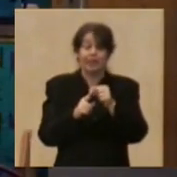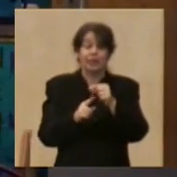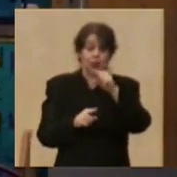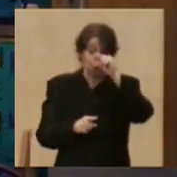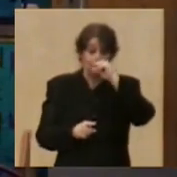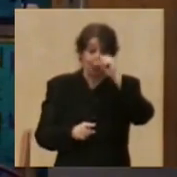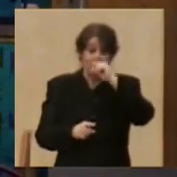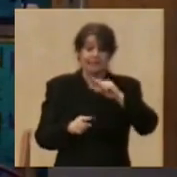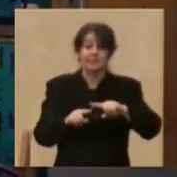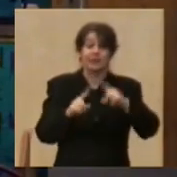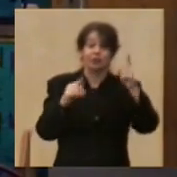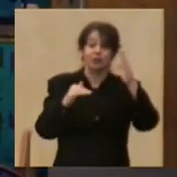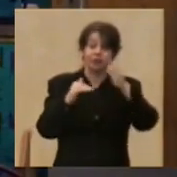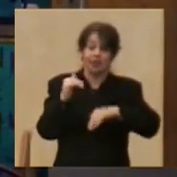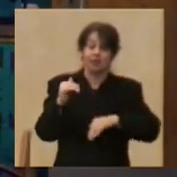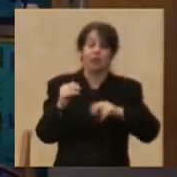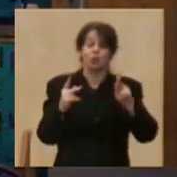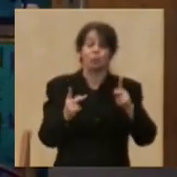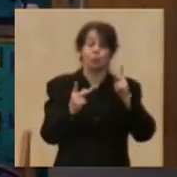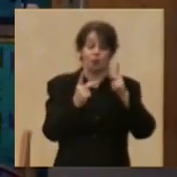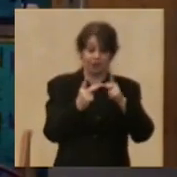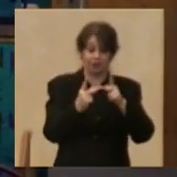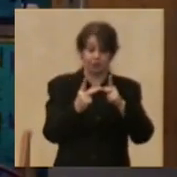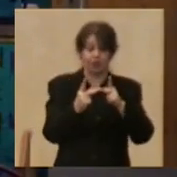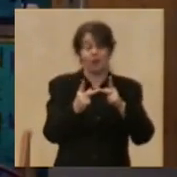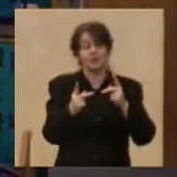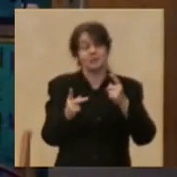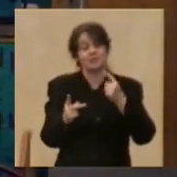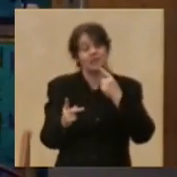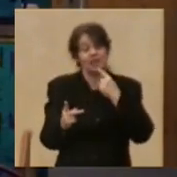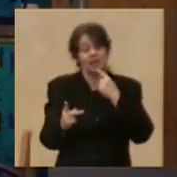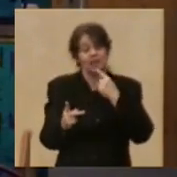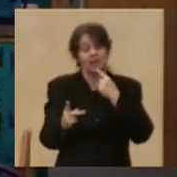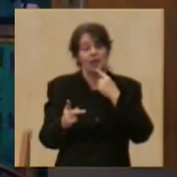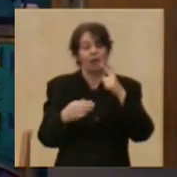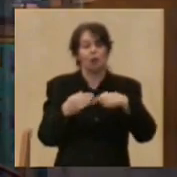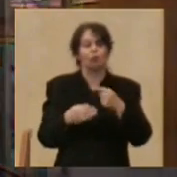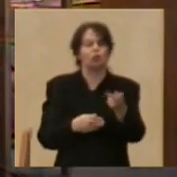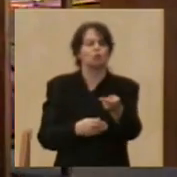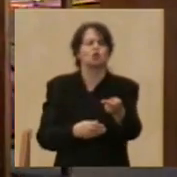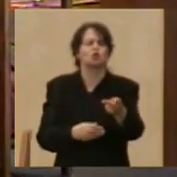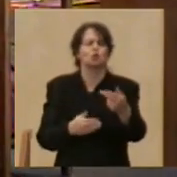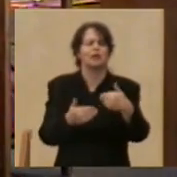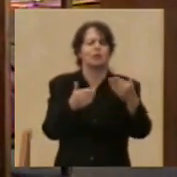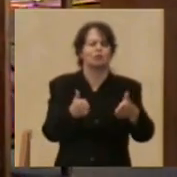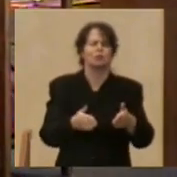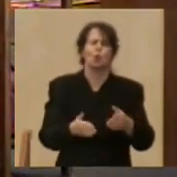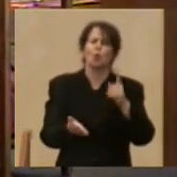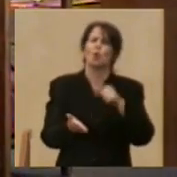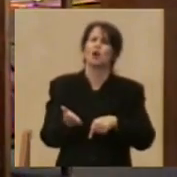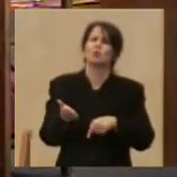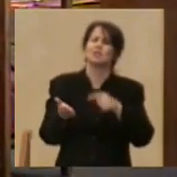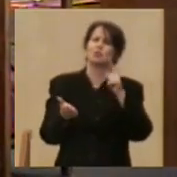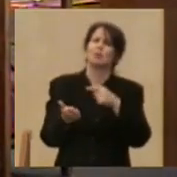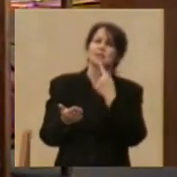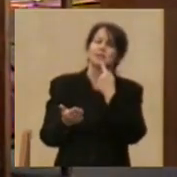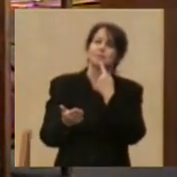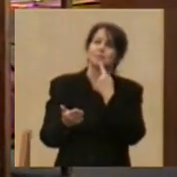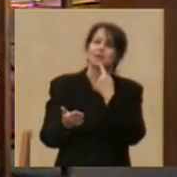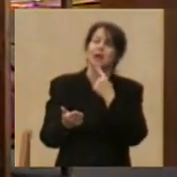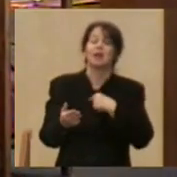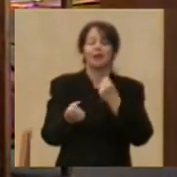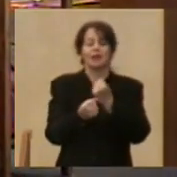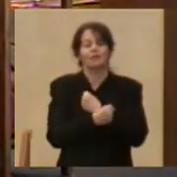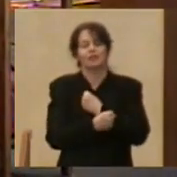is different than the kind of perfection what I was talking about with Dan and Krista. Yeah, what was it? You know, I love it when they start